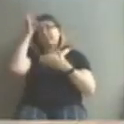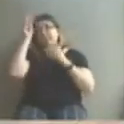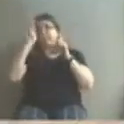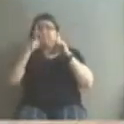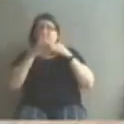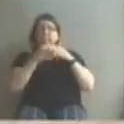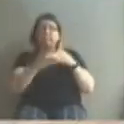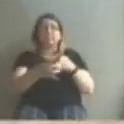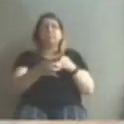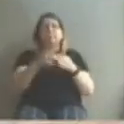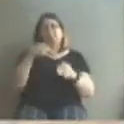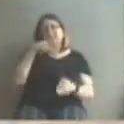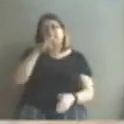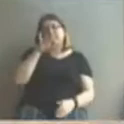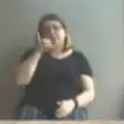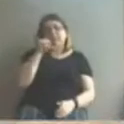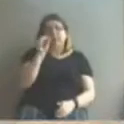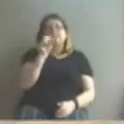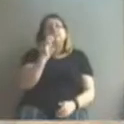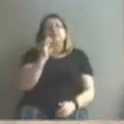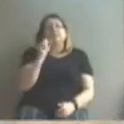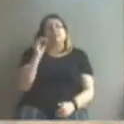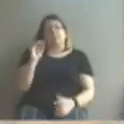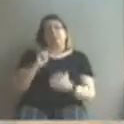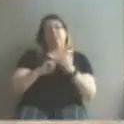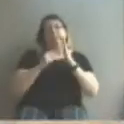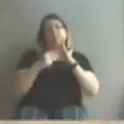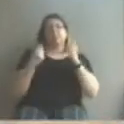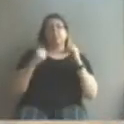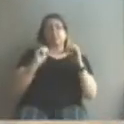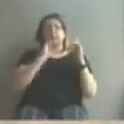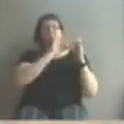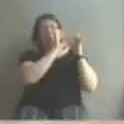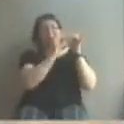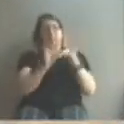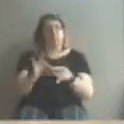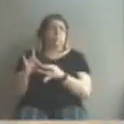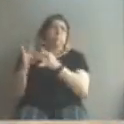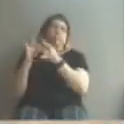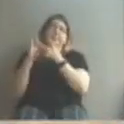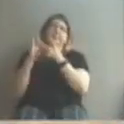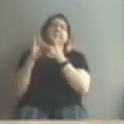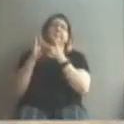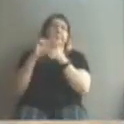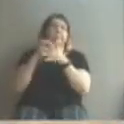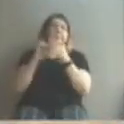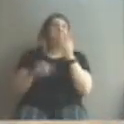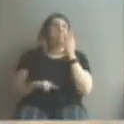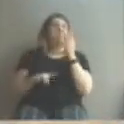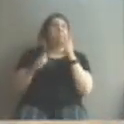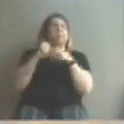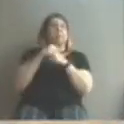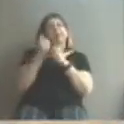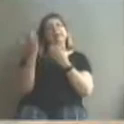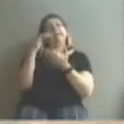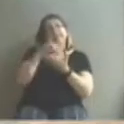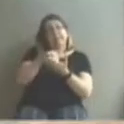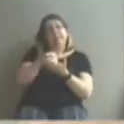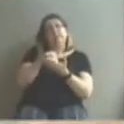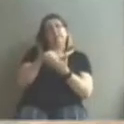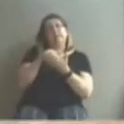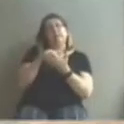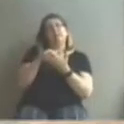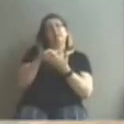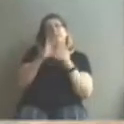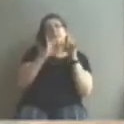the practices with PBIS. So our intent was really to try to unify those pieces and kind of create, again, a coherent behavior